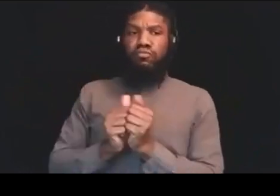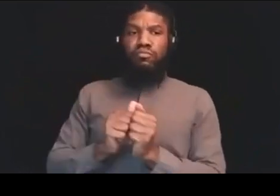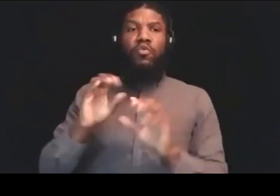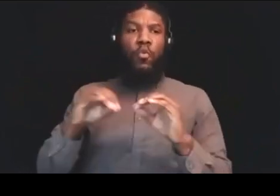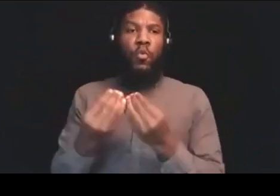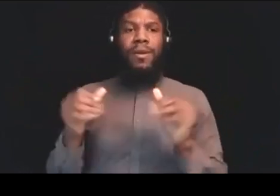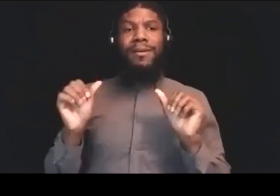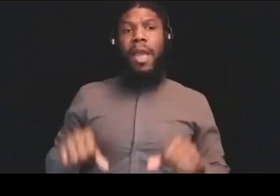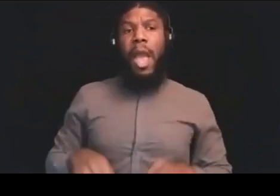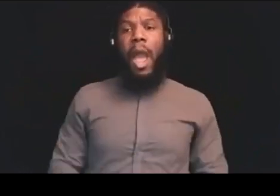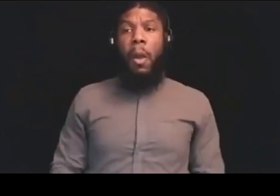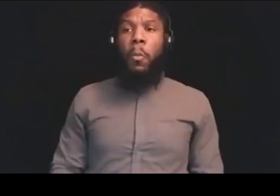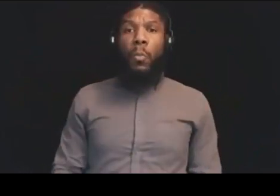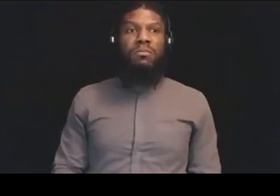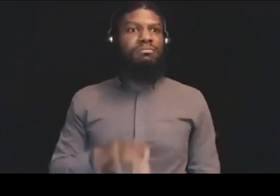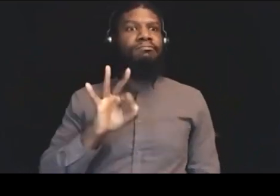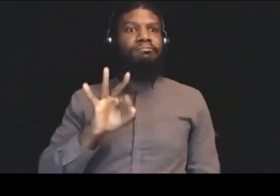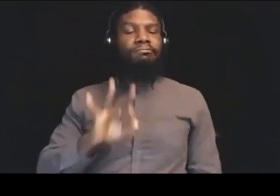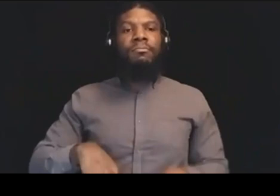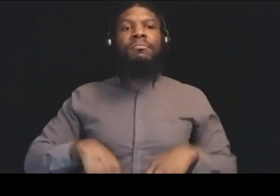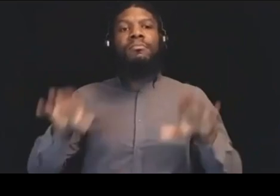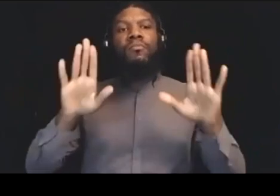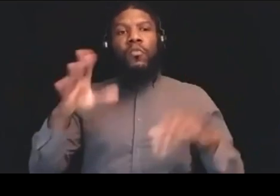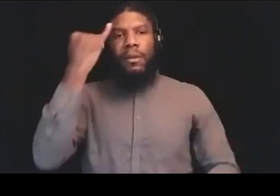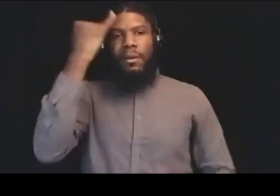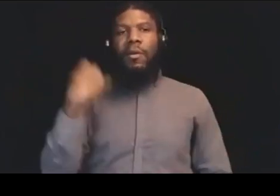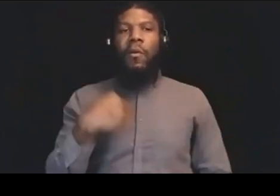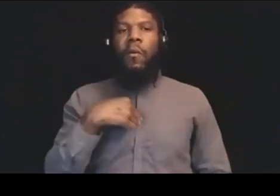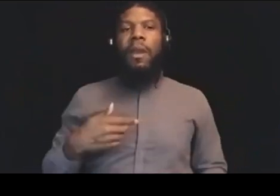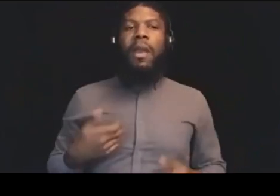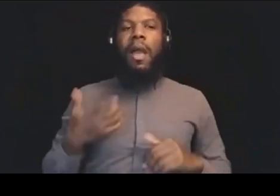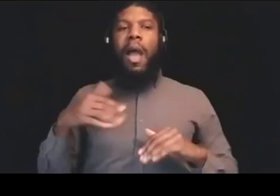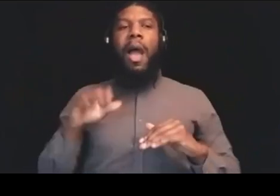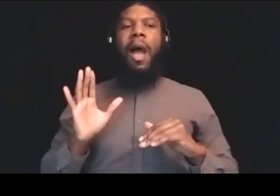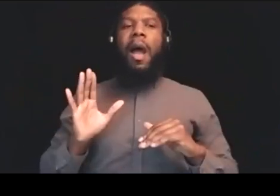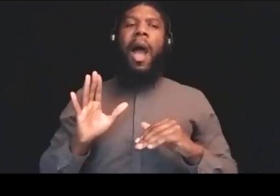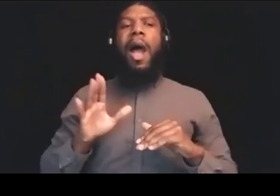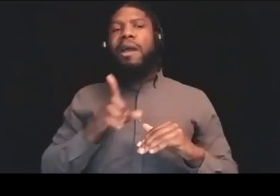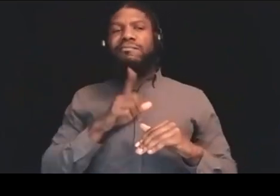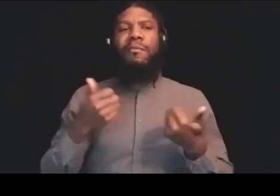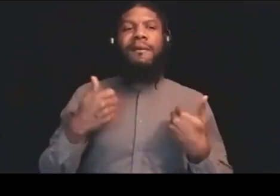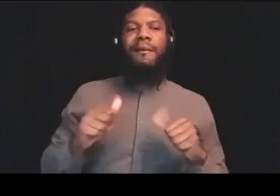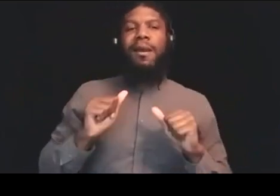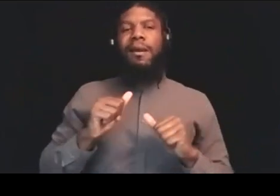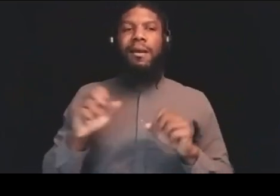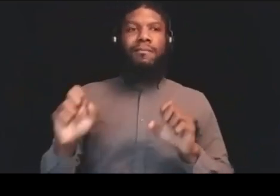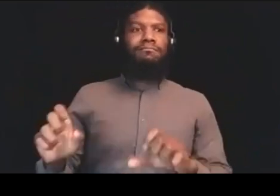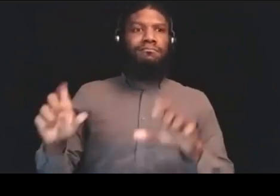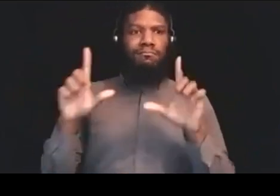Yes, that's a great idea. And we did dip our toes into blog posts initially. Janelle, you'll have to help me